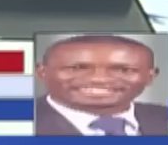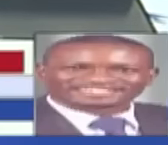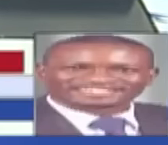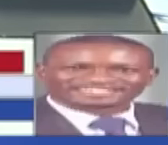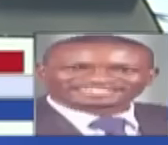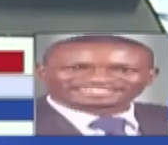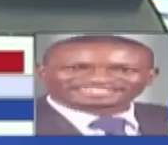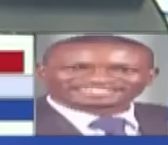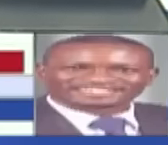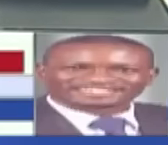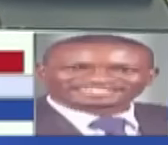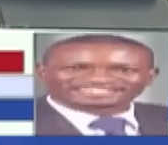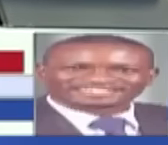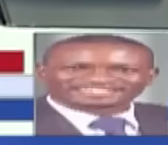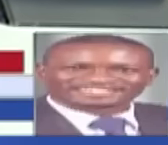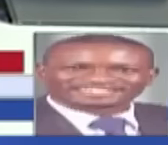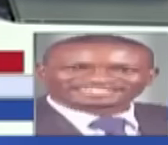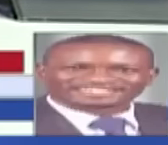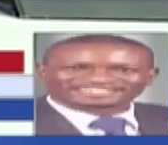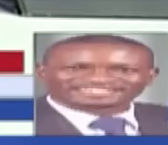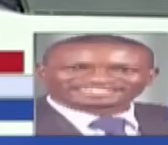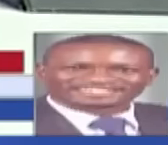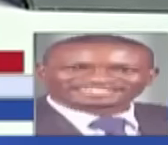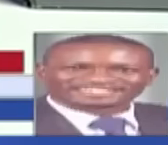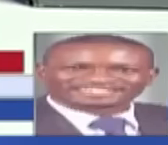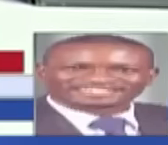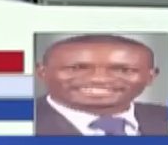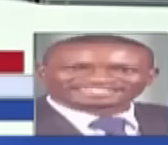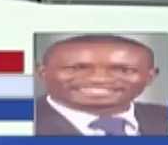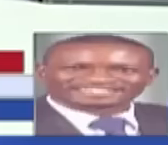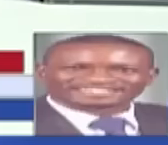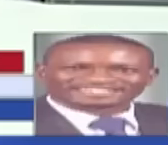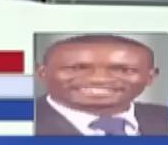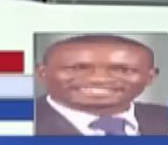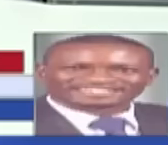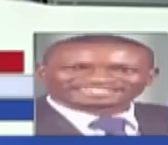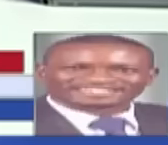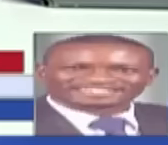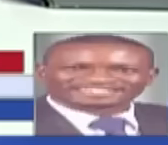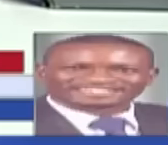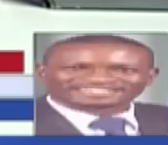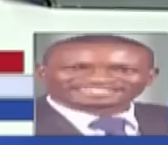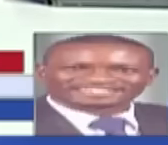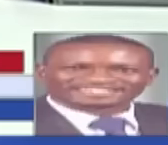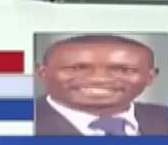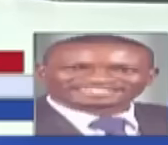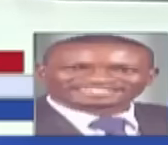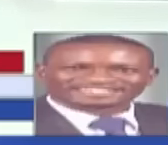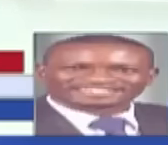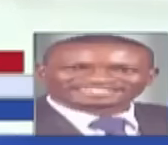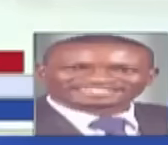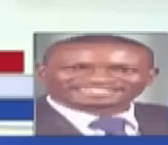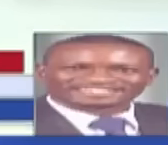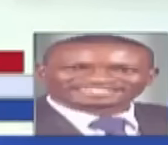this problem about the absentee Secretary General has been a problem for the past 18 months. Okay, where have right. been these processes and procedures